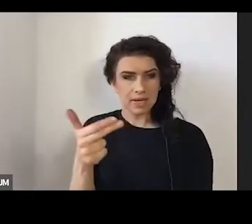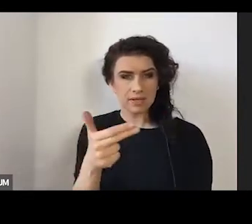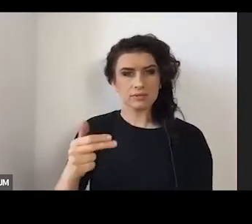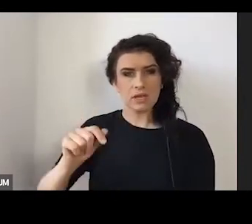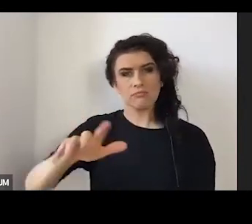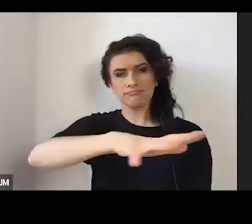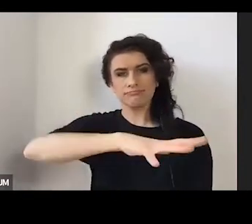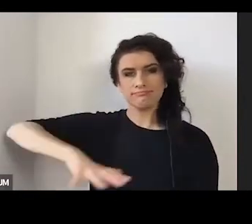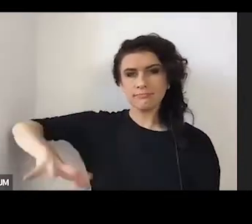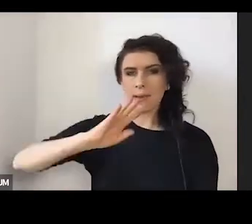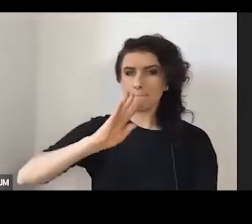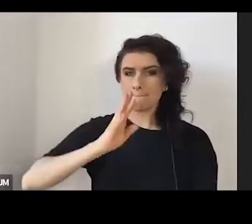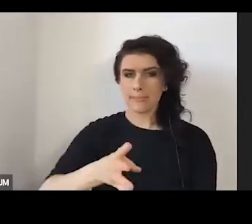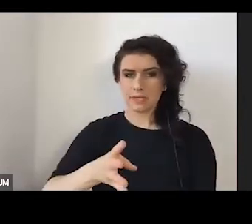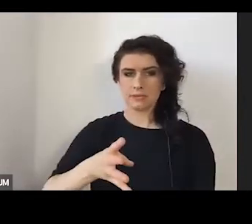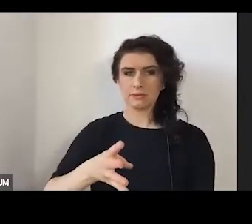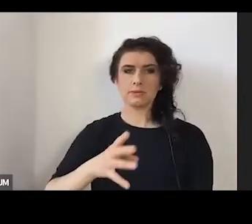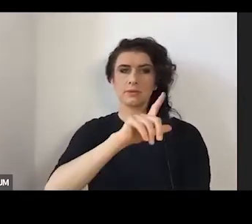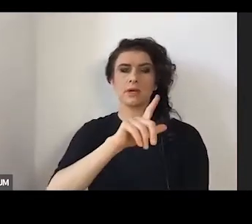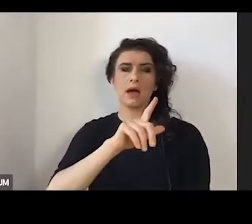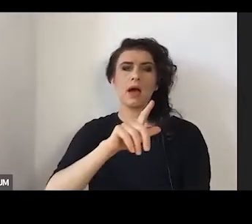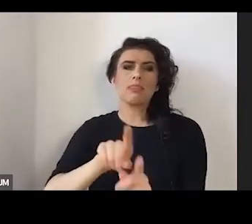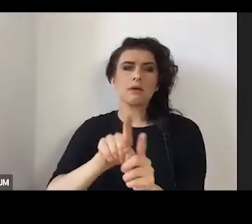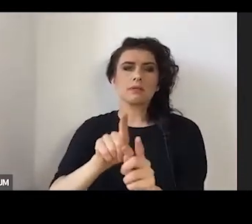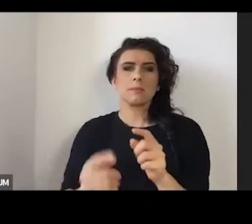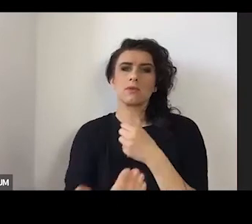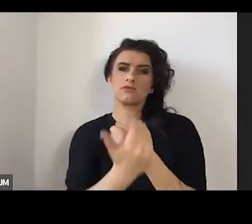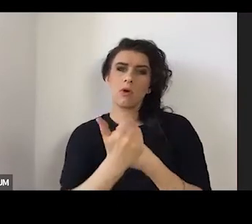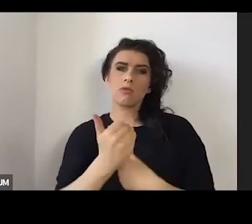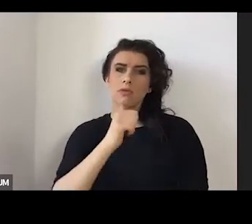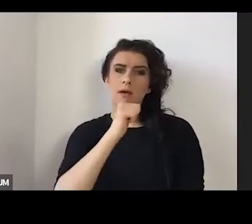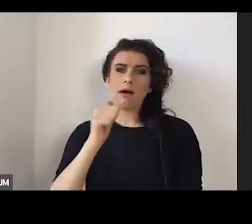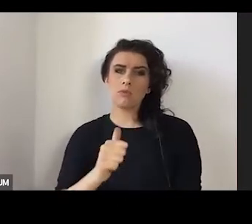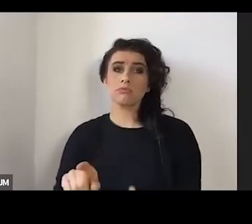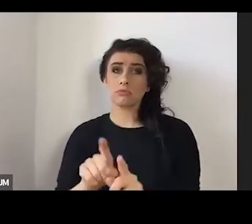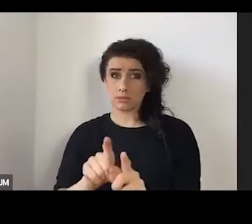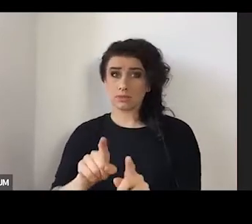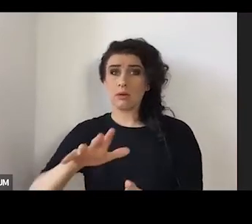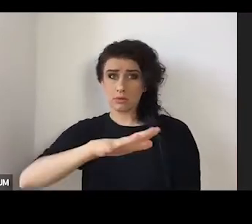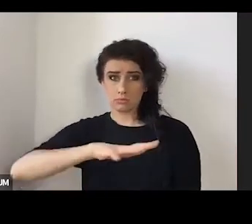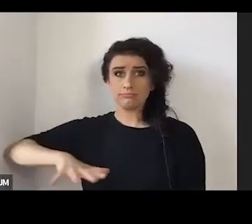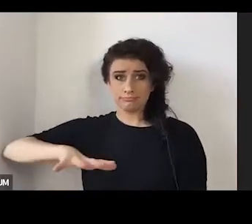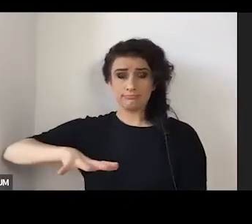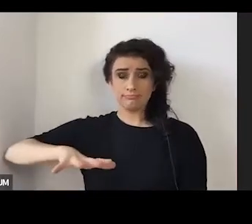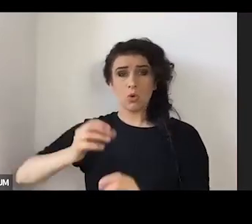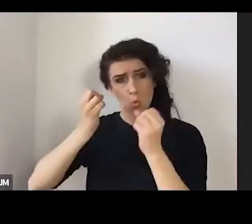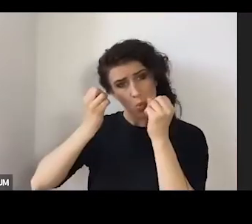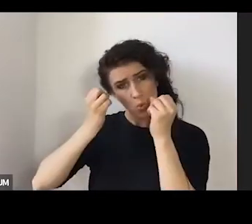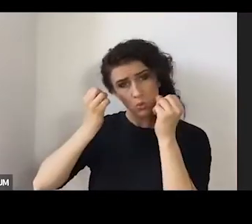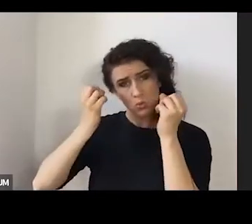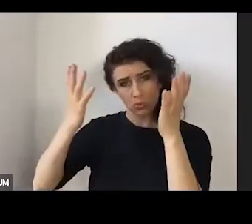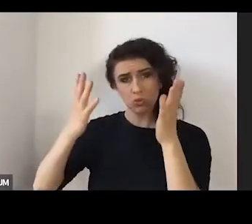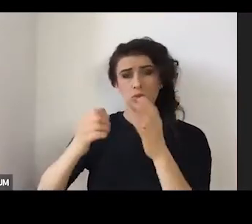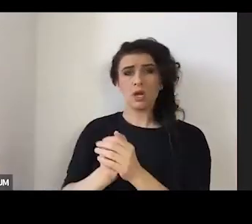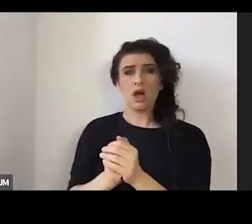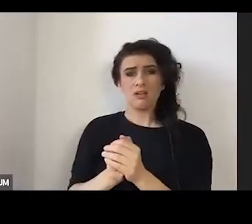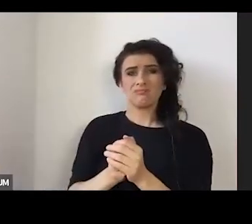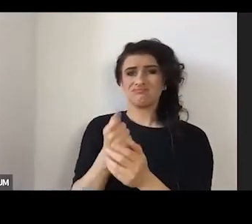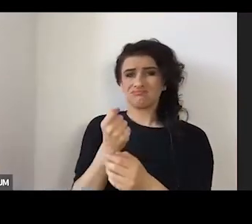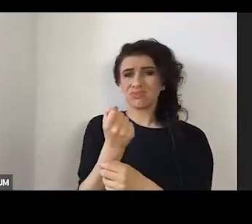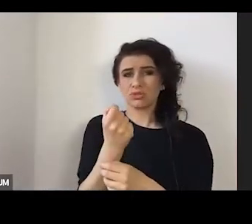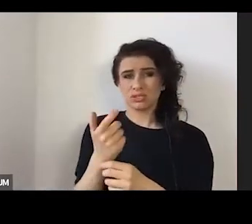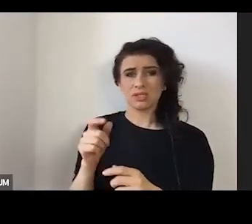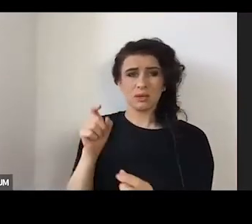East Europe. I would really see that this problem is a global issue. That's why it